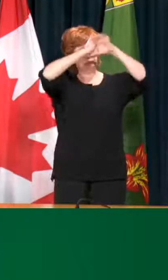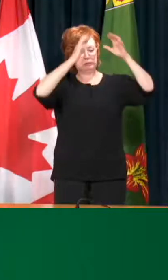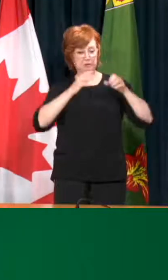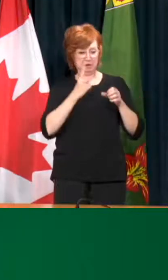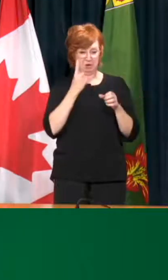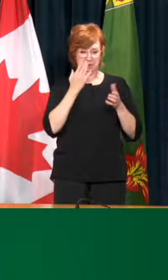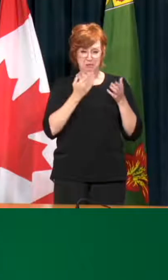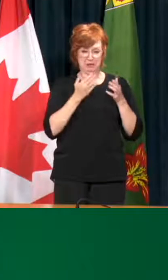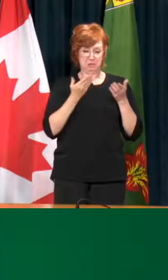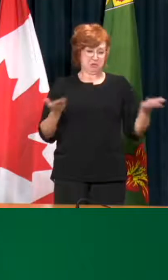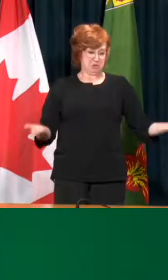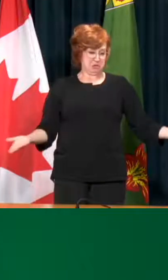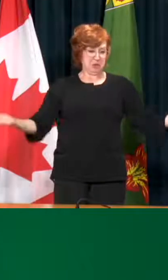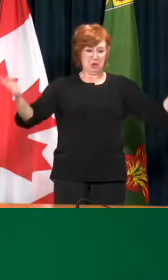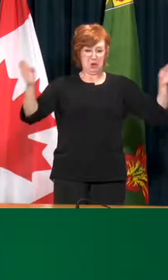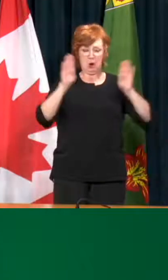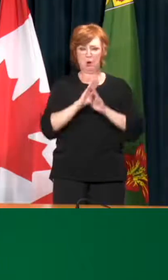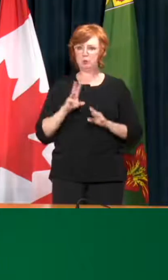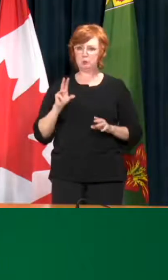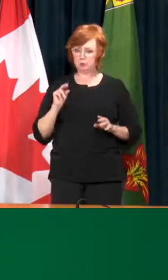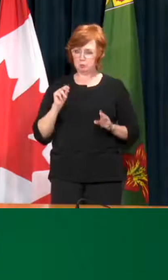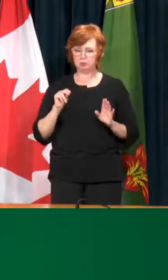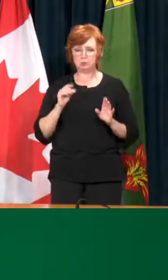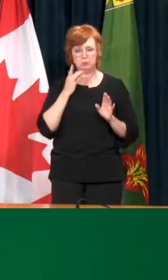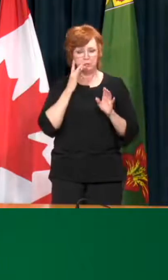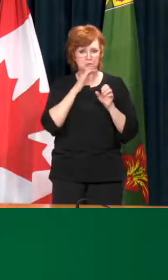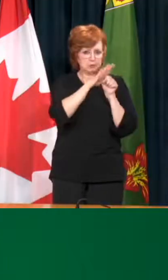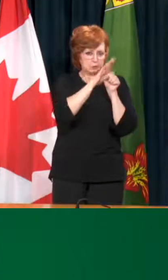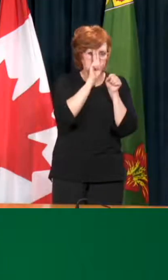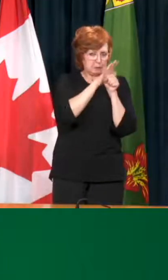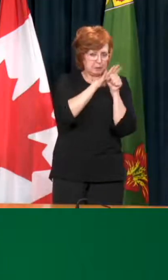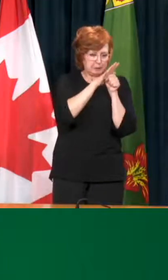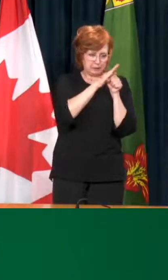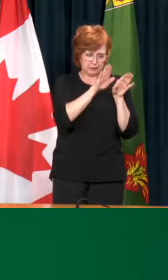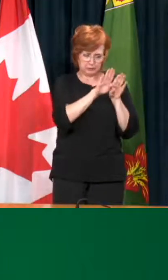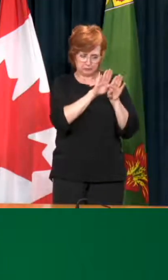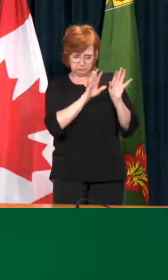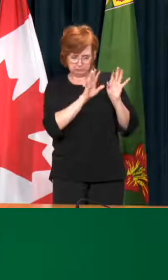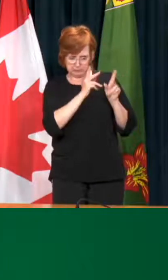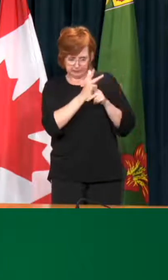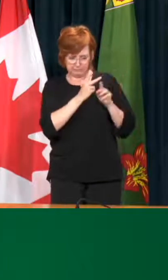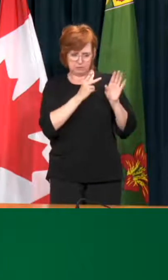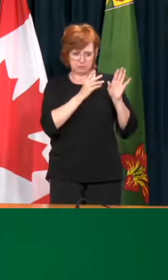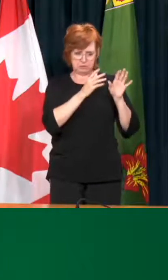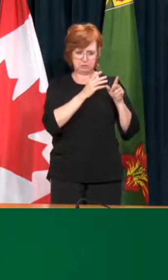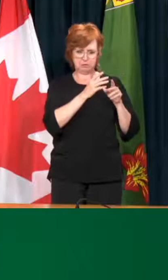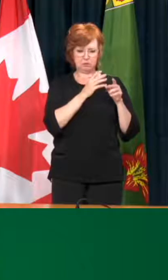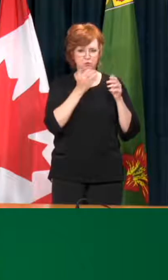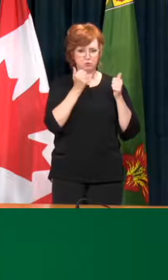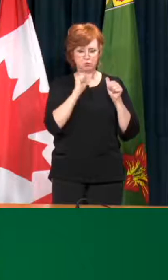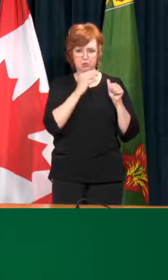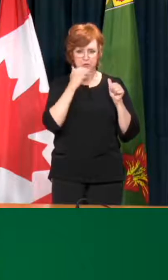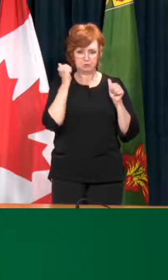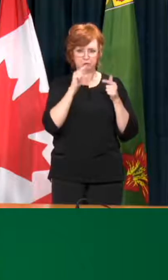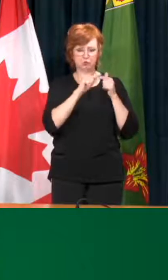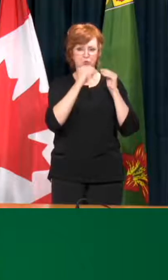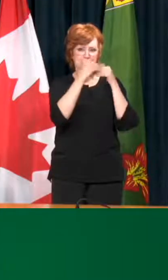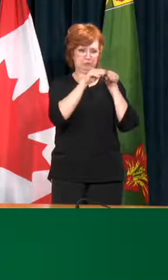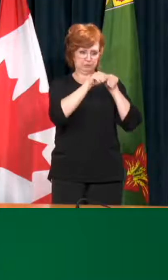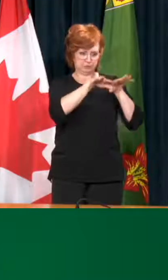what are the transmission risks, and that's when we need to focus. For example, if transmission risks continue to be small